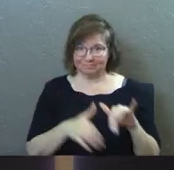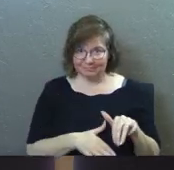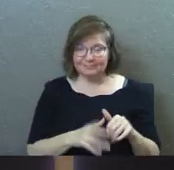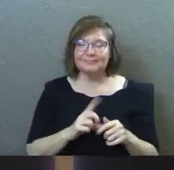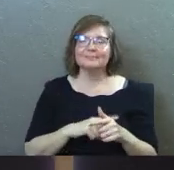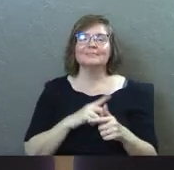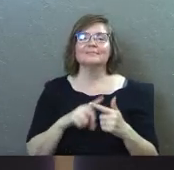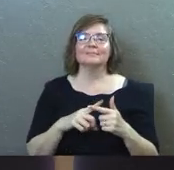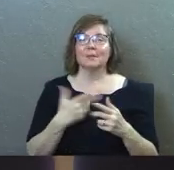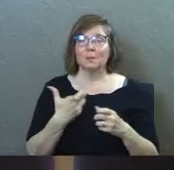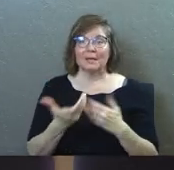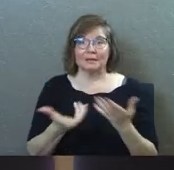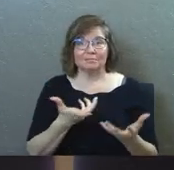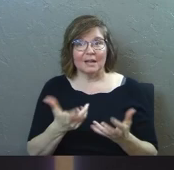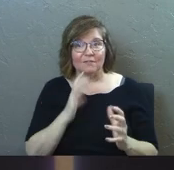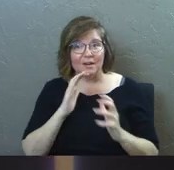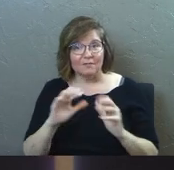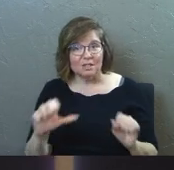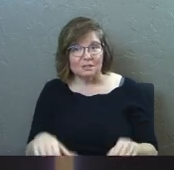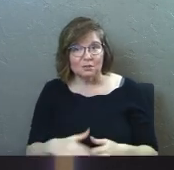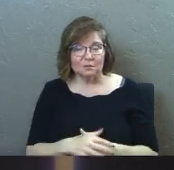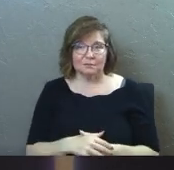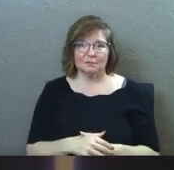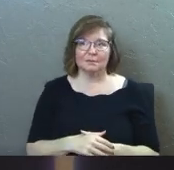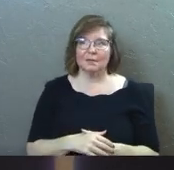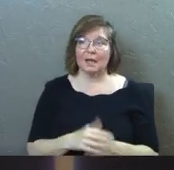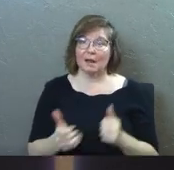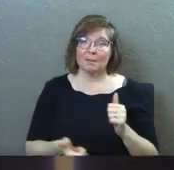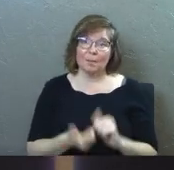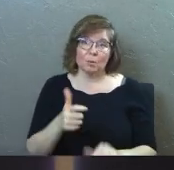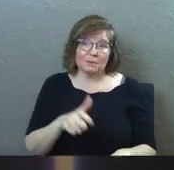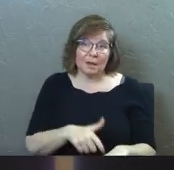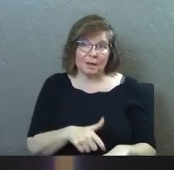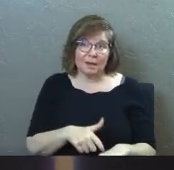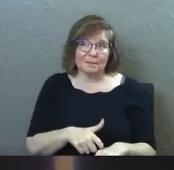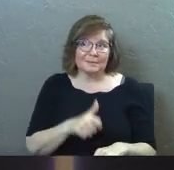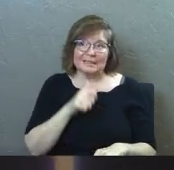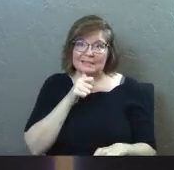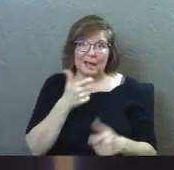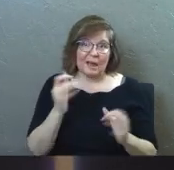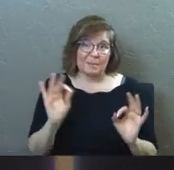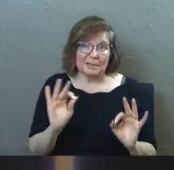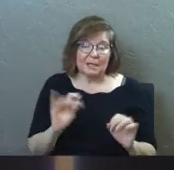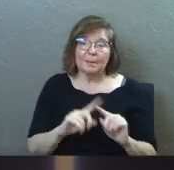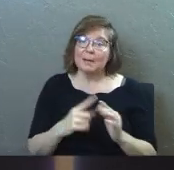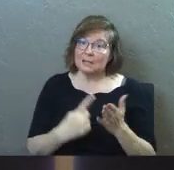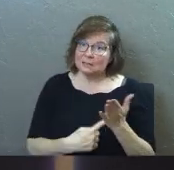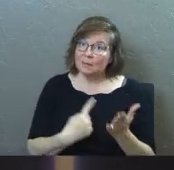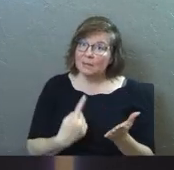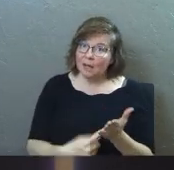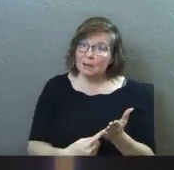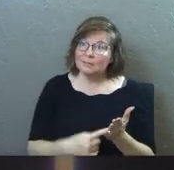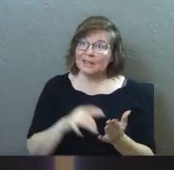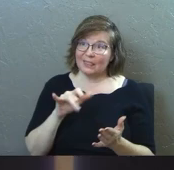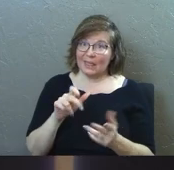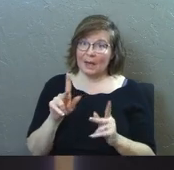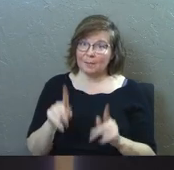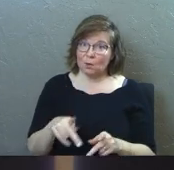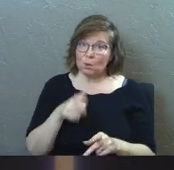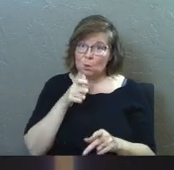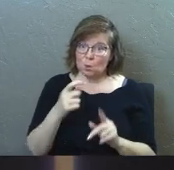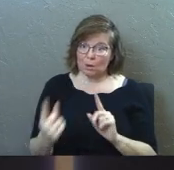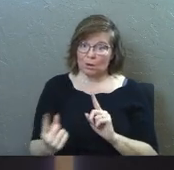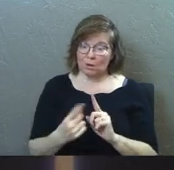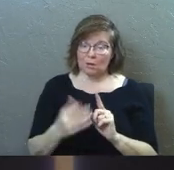that, we can have a conversation. And the majority of the time, it's not a big deal. But sometimes that person